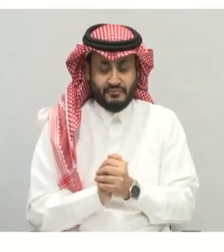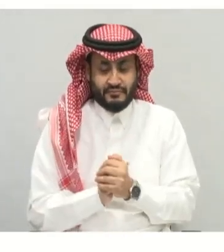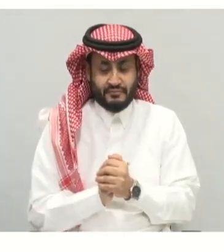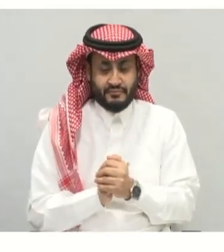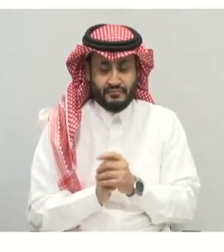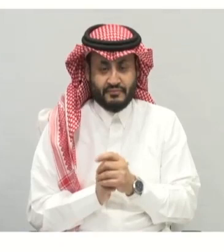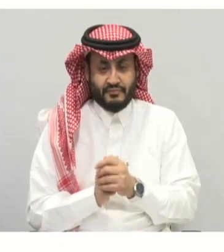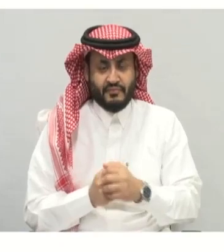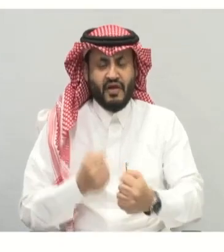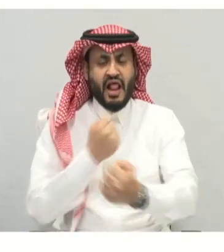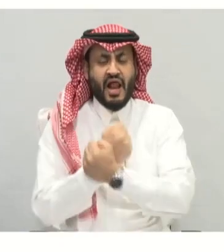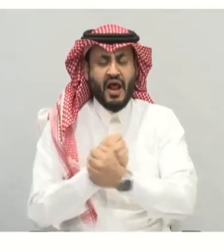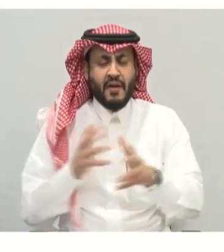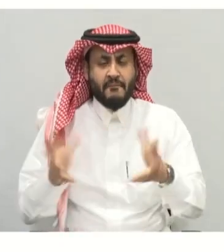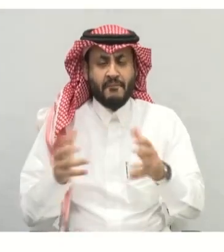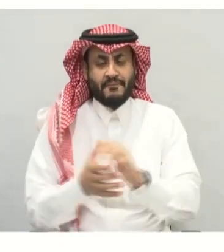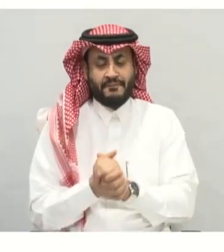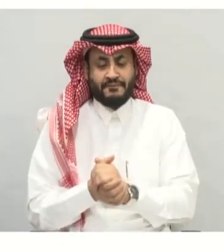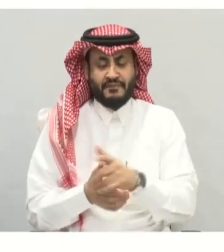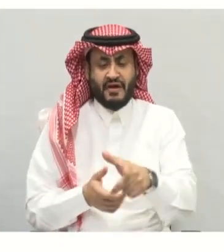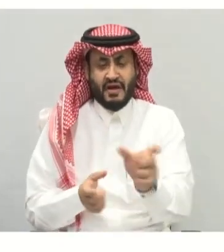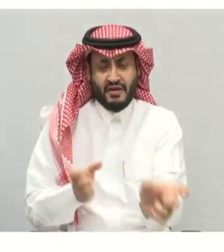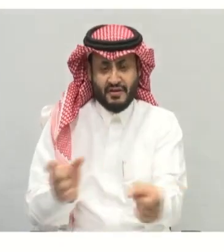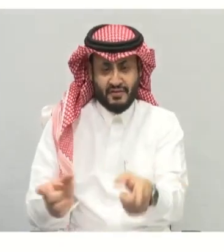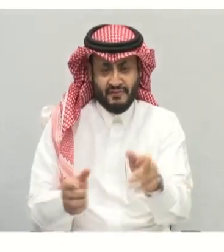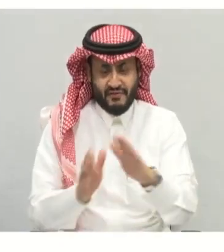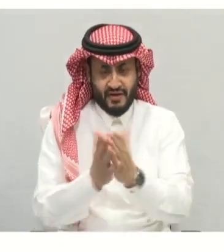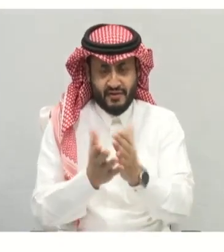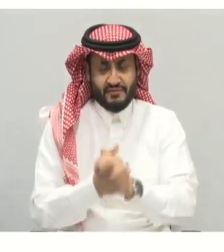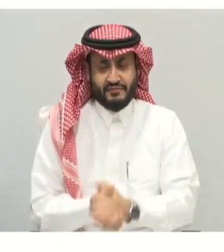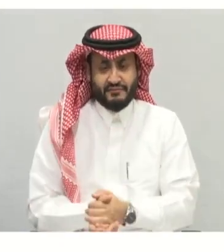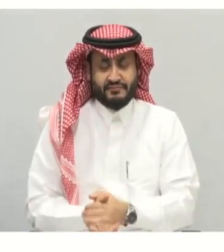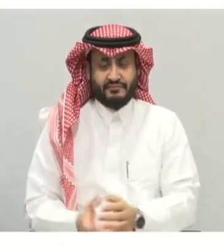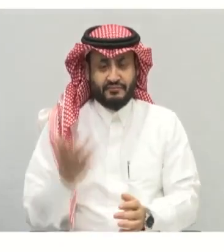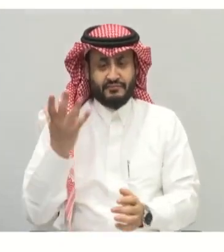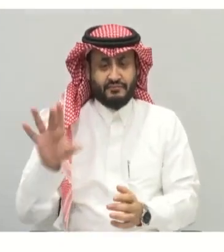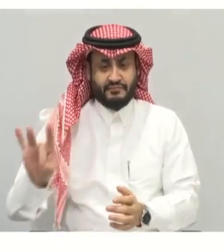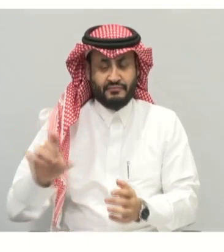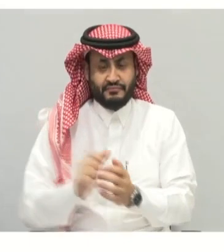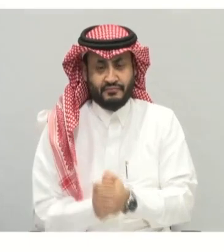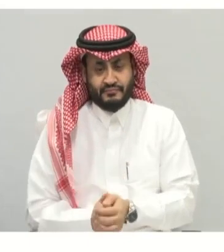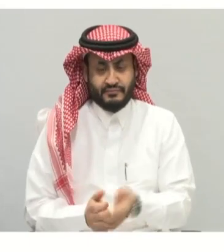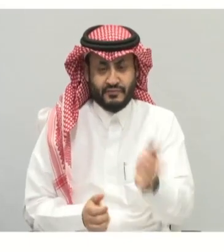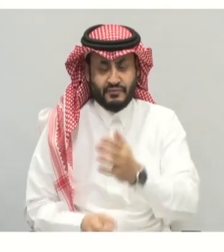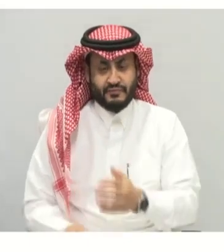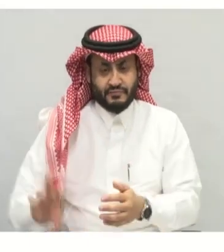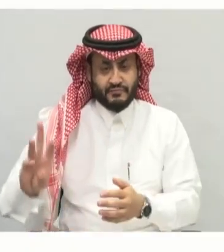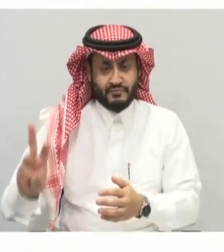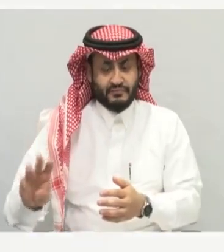culture shock which you can find it from Pages 58 until 67.